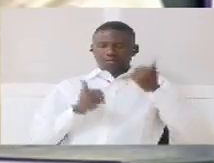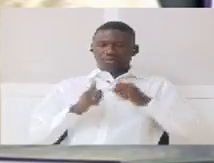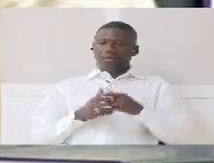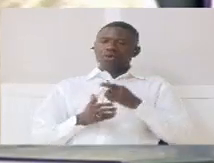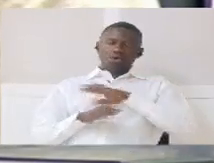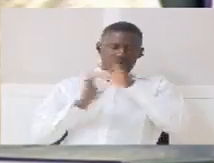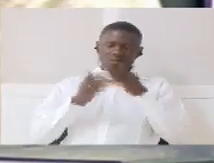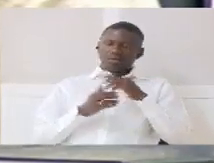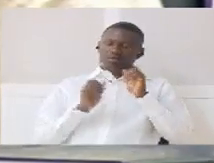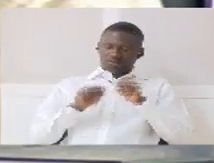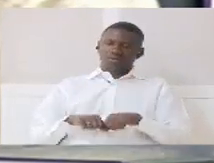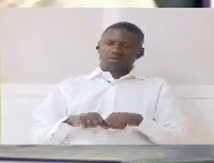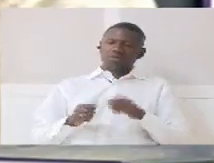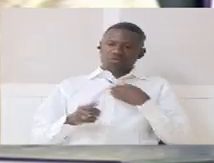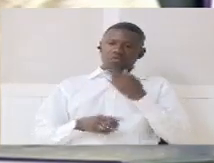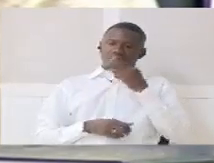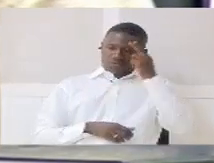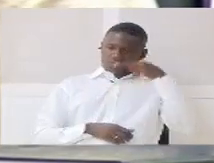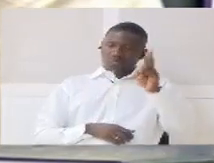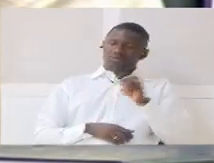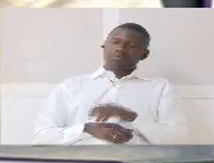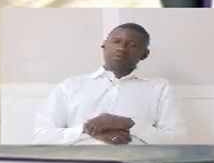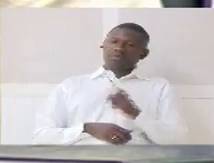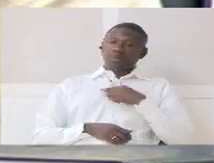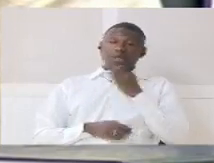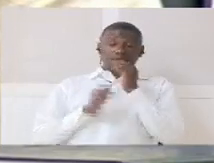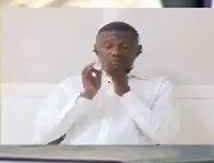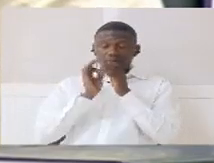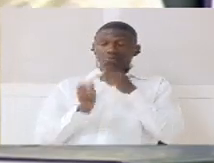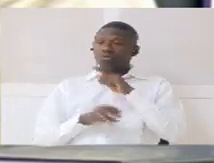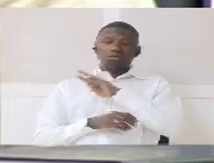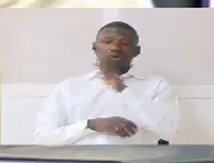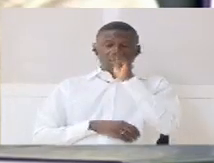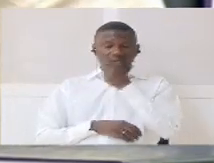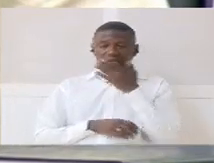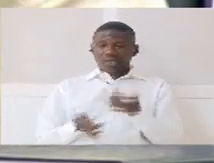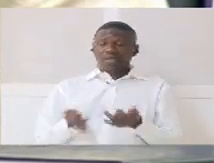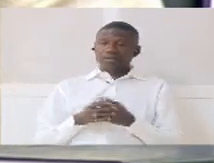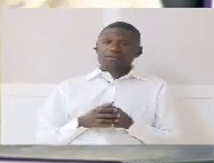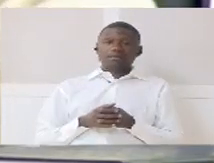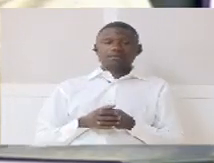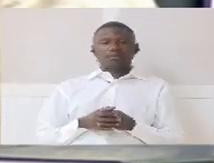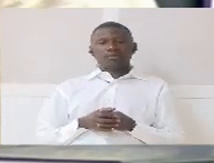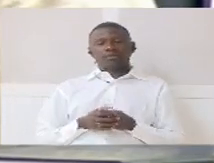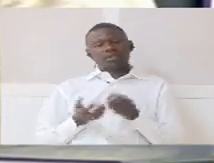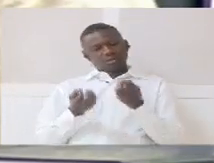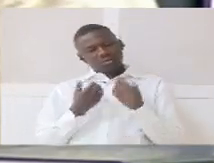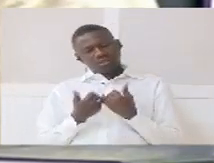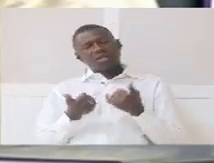left. I told him, you will also live. You will not die here. You will live. He said to me,